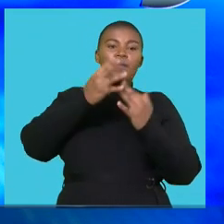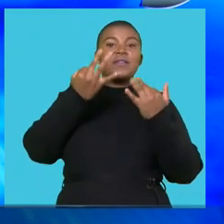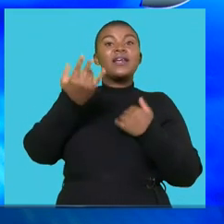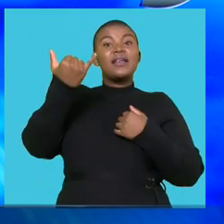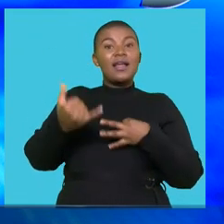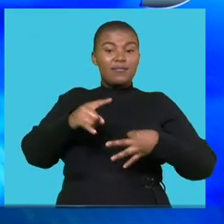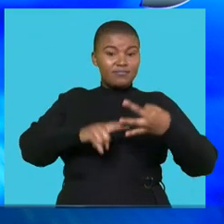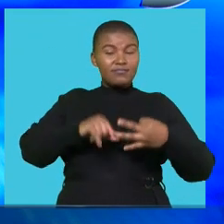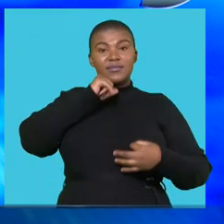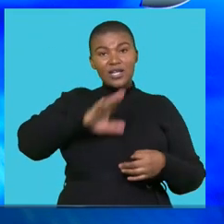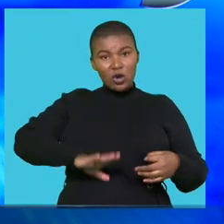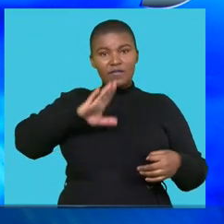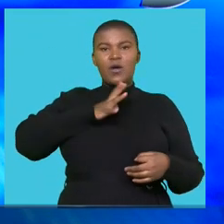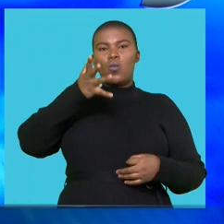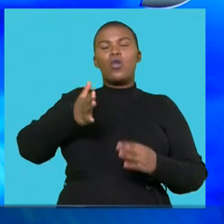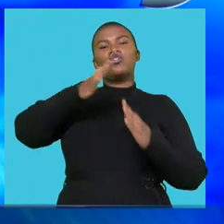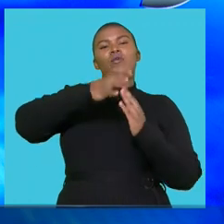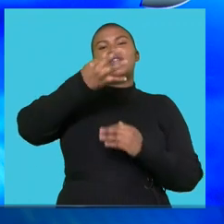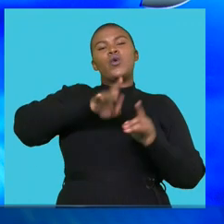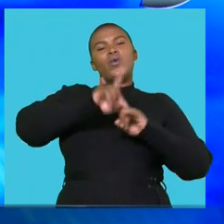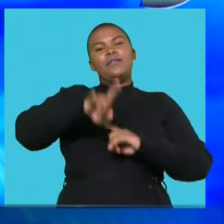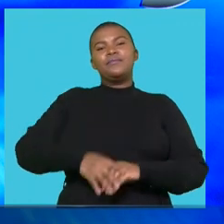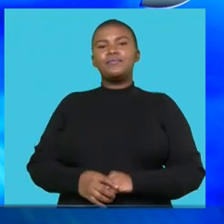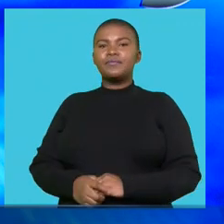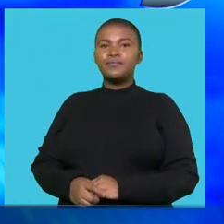hivu wangokouwa walayushiki, ufakia ufakia Kwa njia akwishiki,